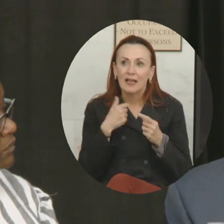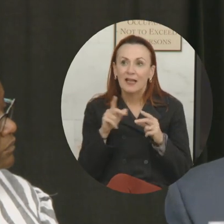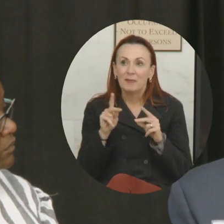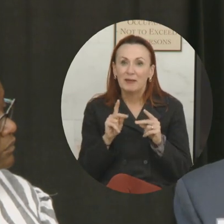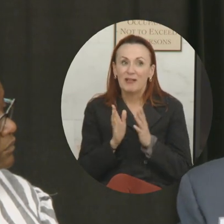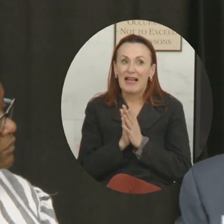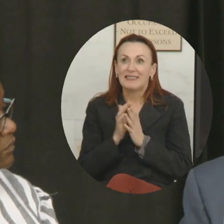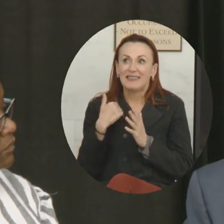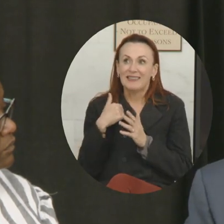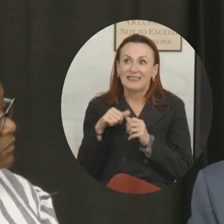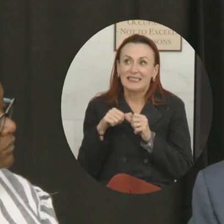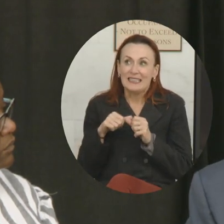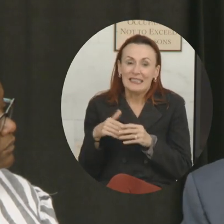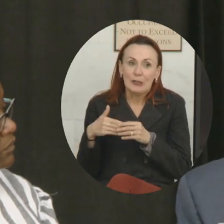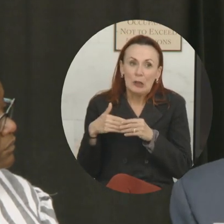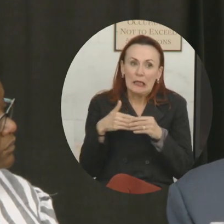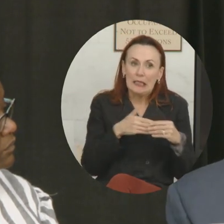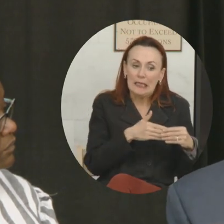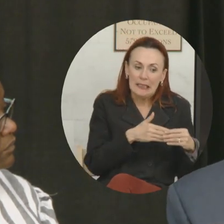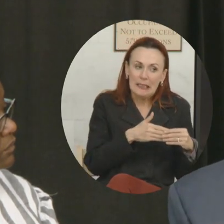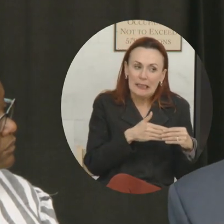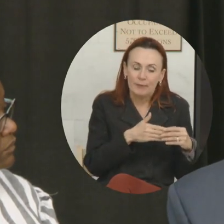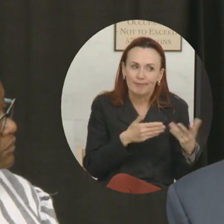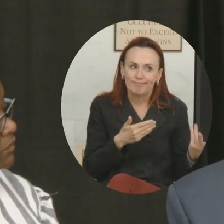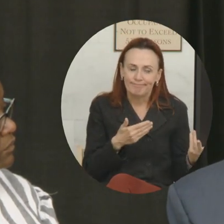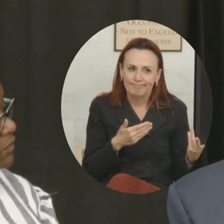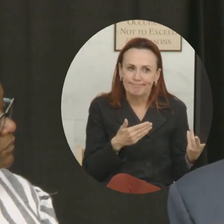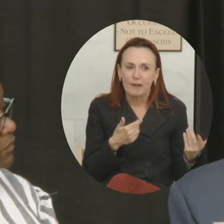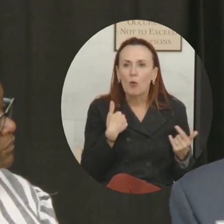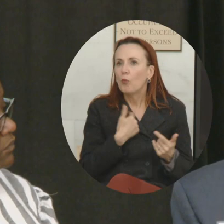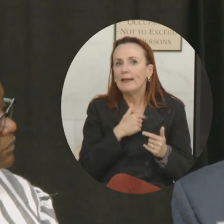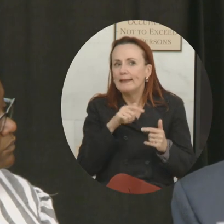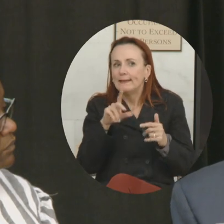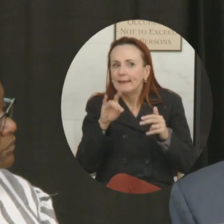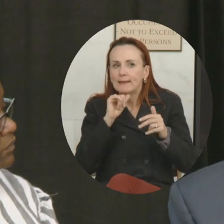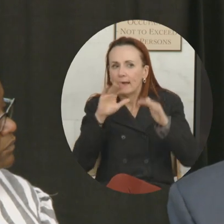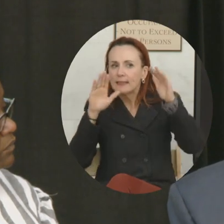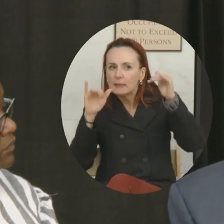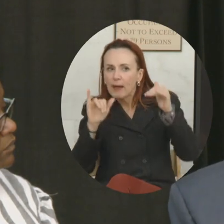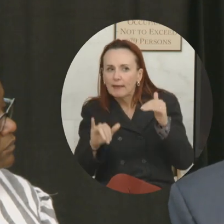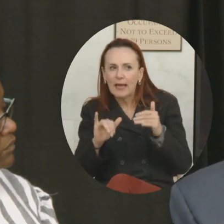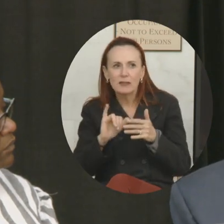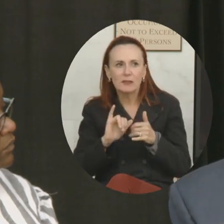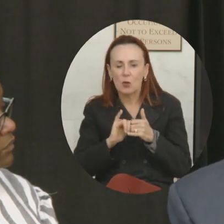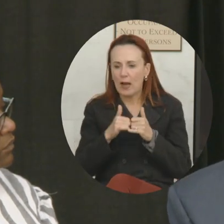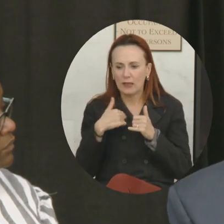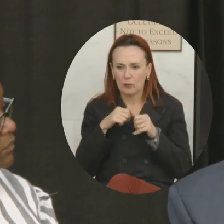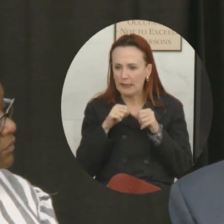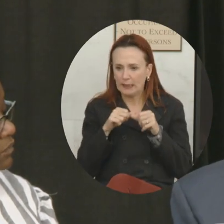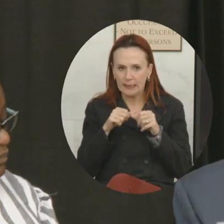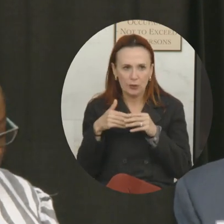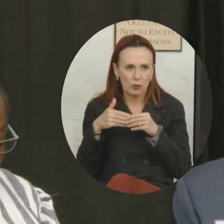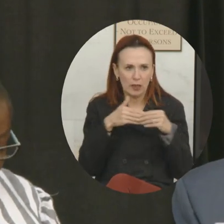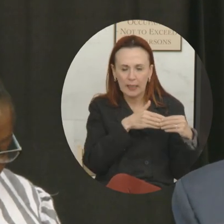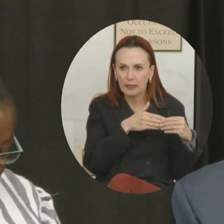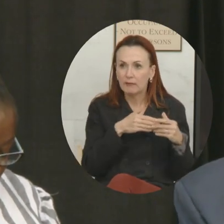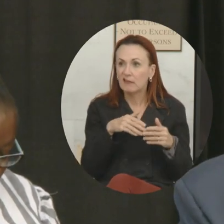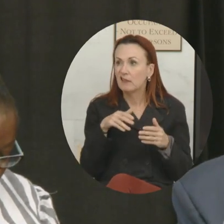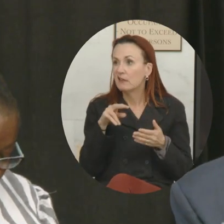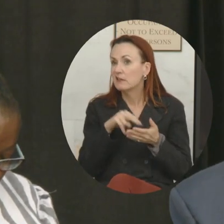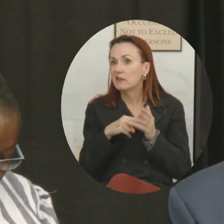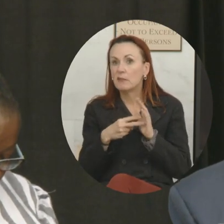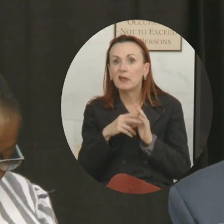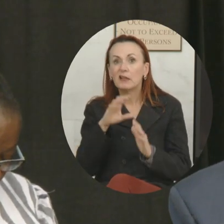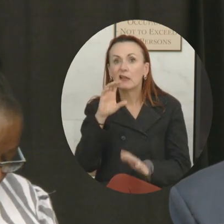something that we really anticipated. So, like, so how do we keep it moving, right? And is that like, you know, corporations jumping in, PG&E or